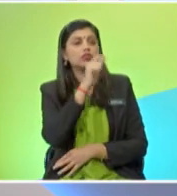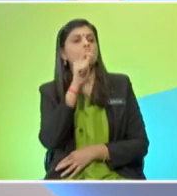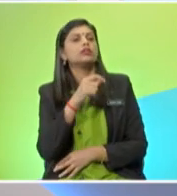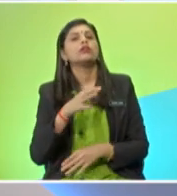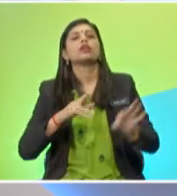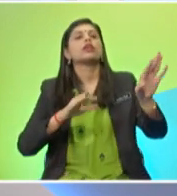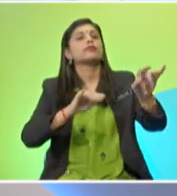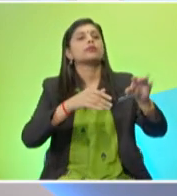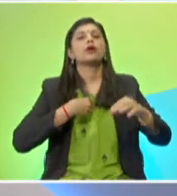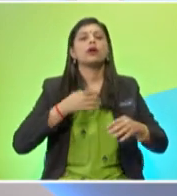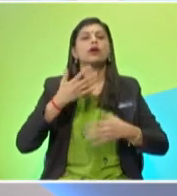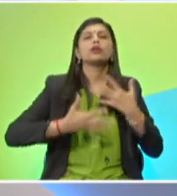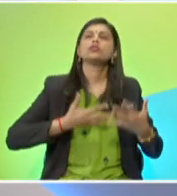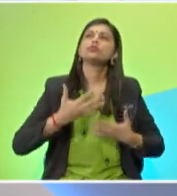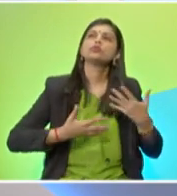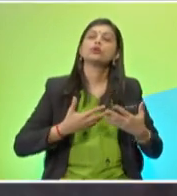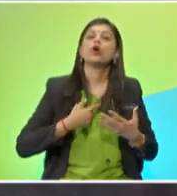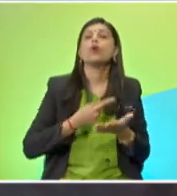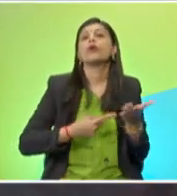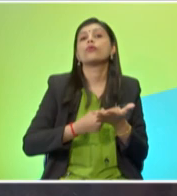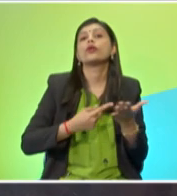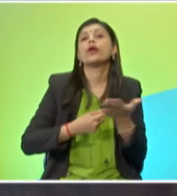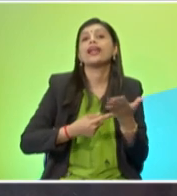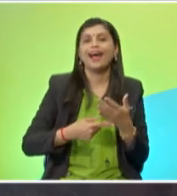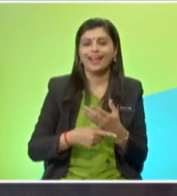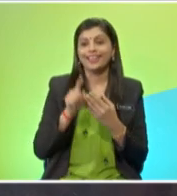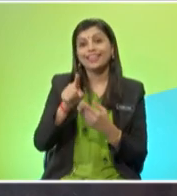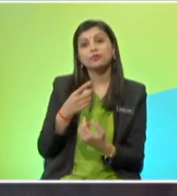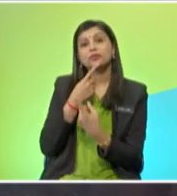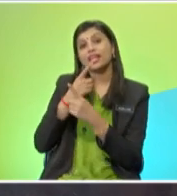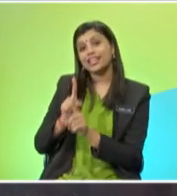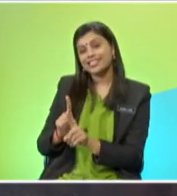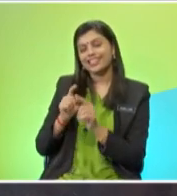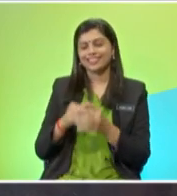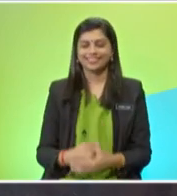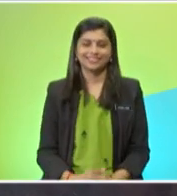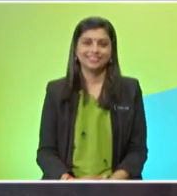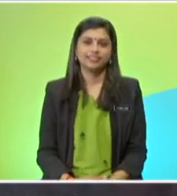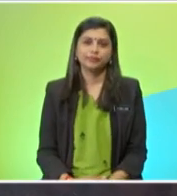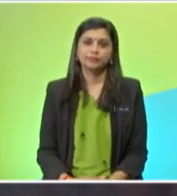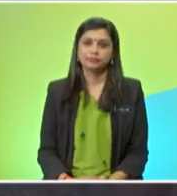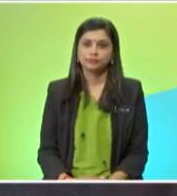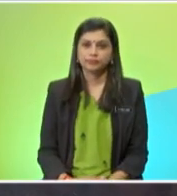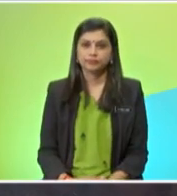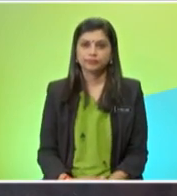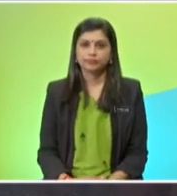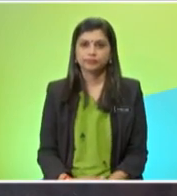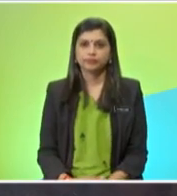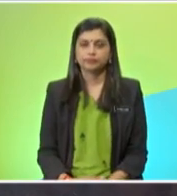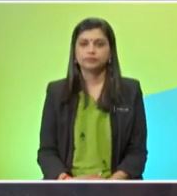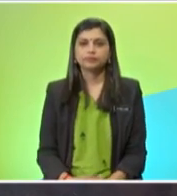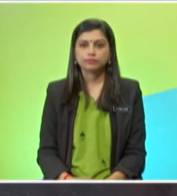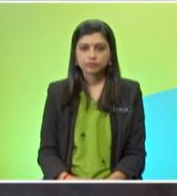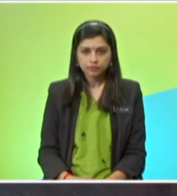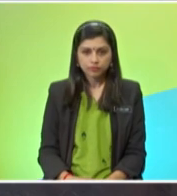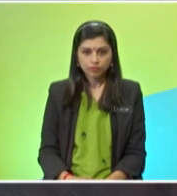and someone will try and answer. Yes, yeah. That is true. I'm sure you can make a guess, like for example, in the bathroom, okay.